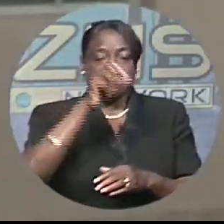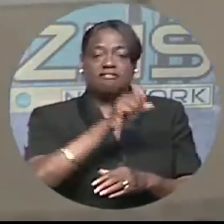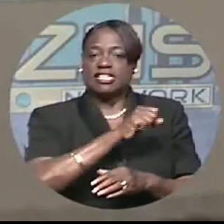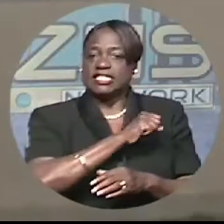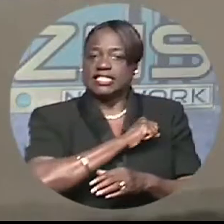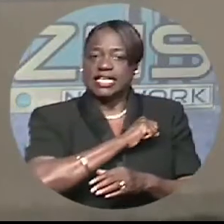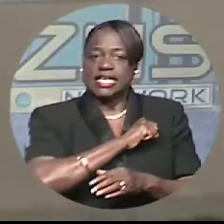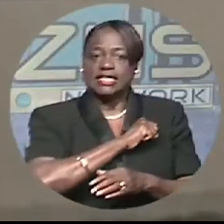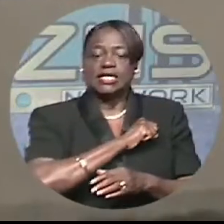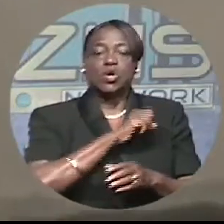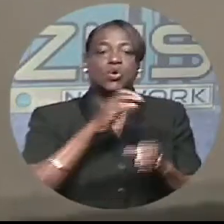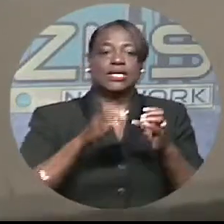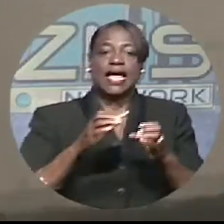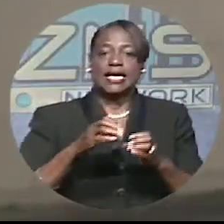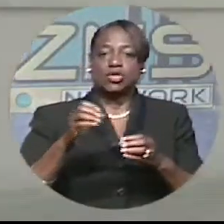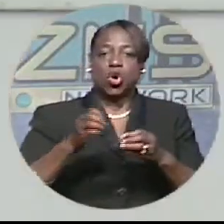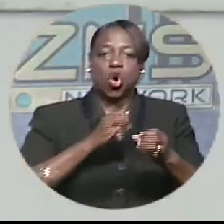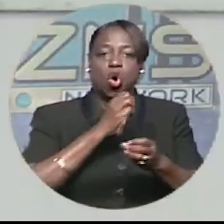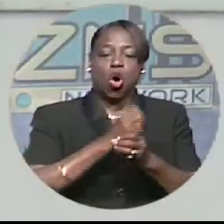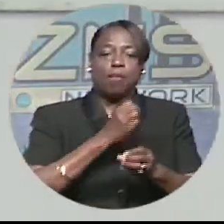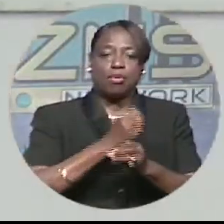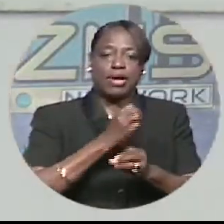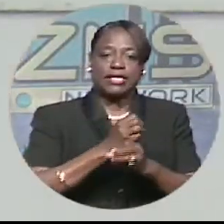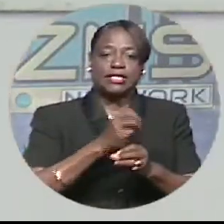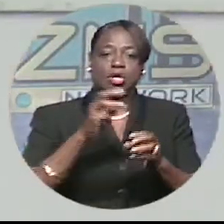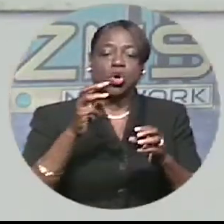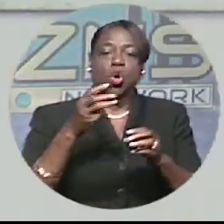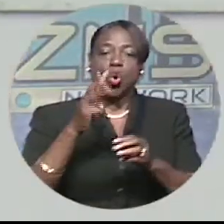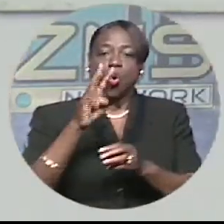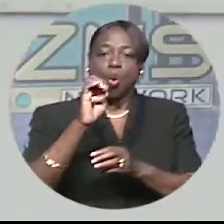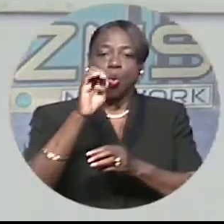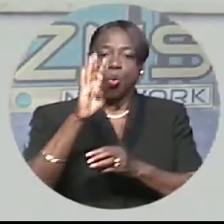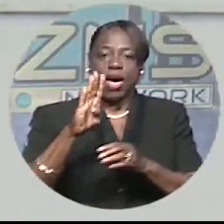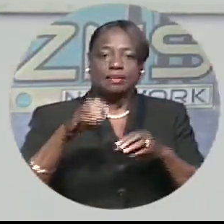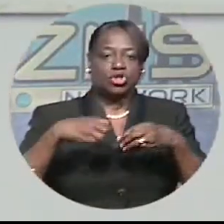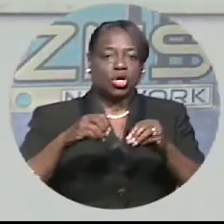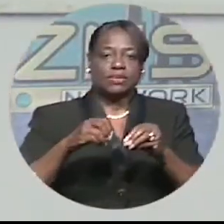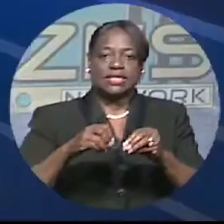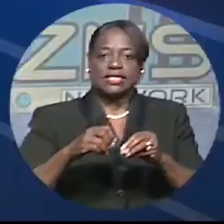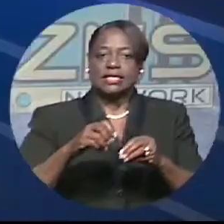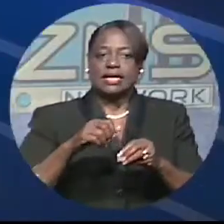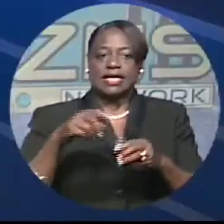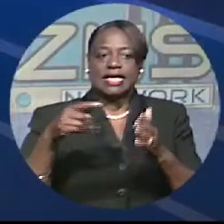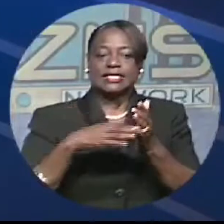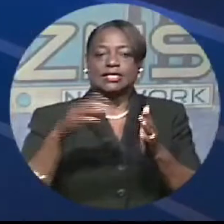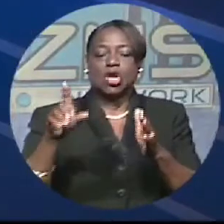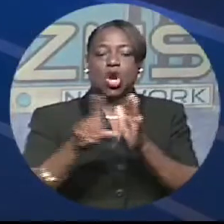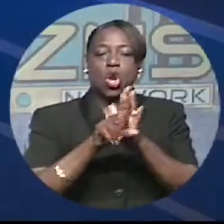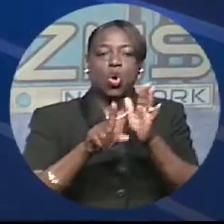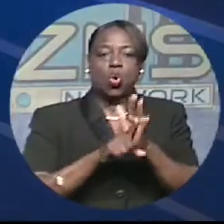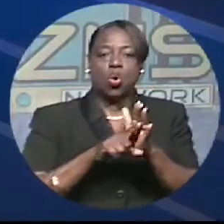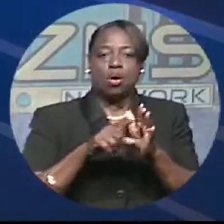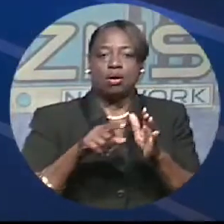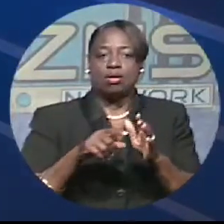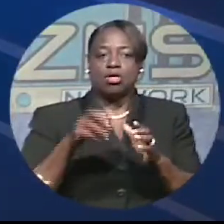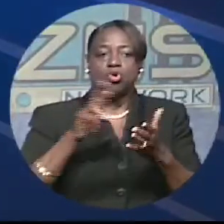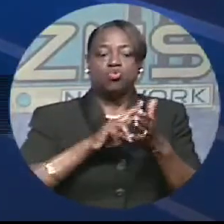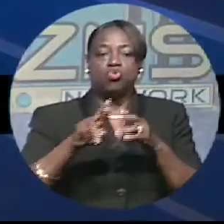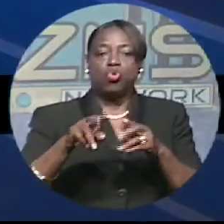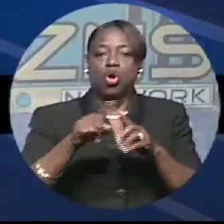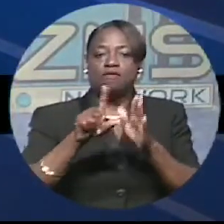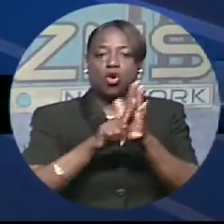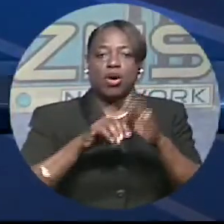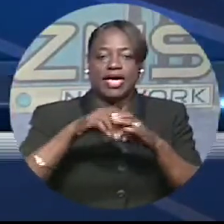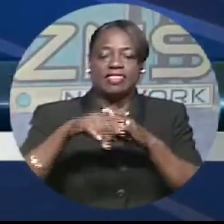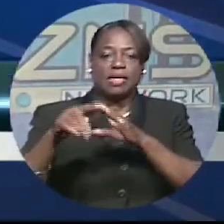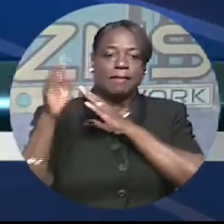shops. He called it a misguided decision and subversion of the rule of law in the Bahamas. Licensed gaming